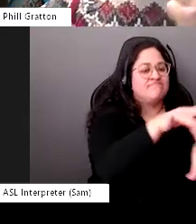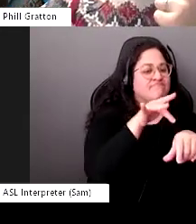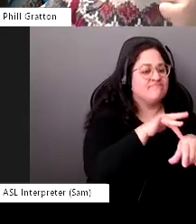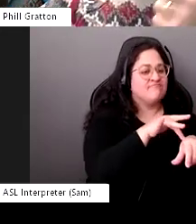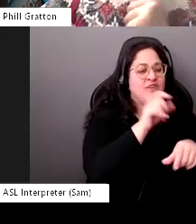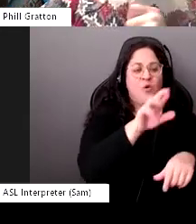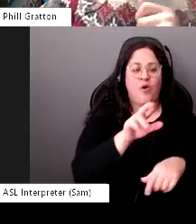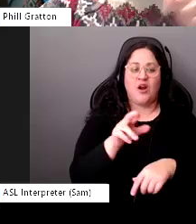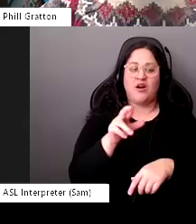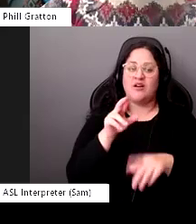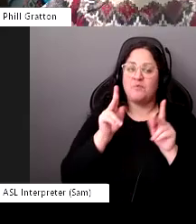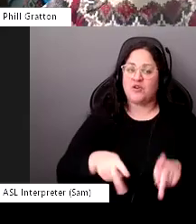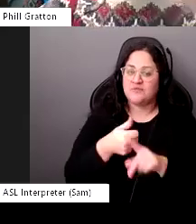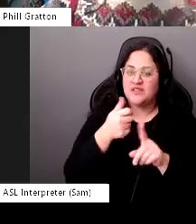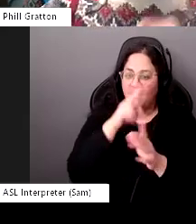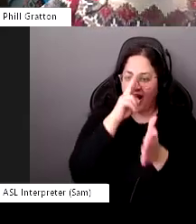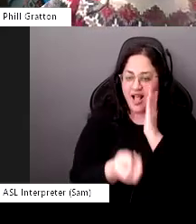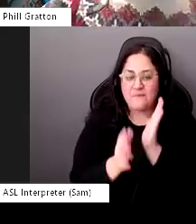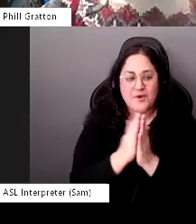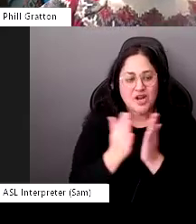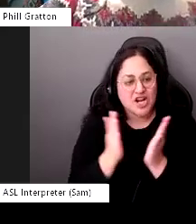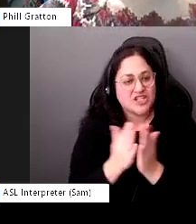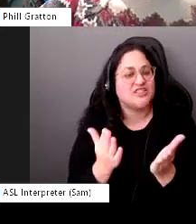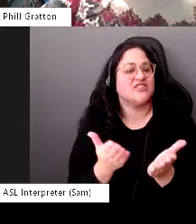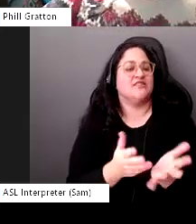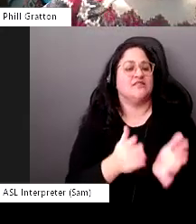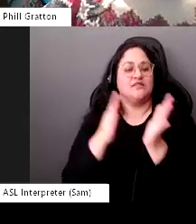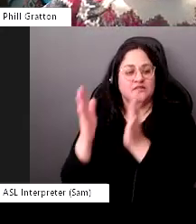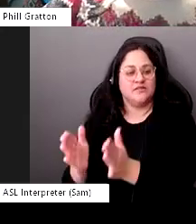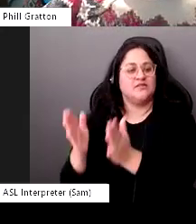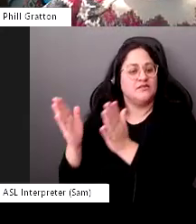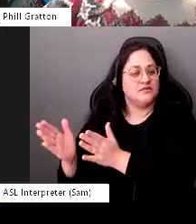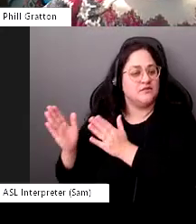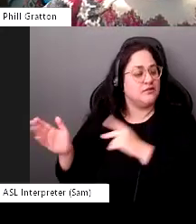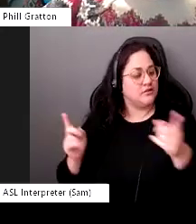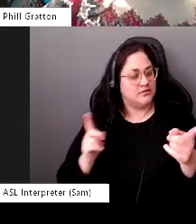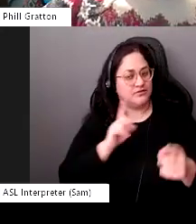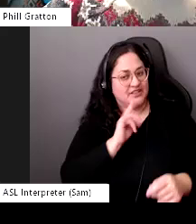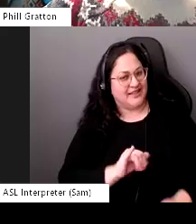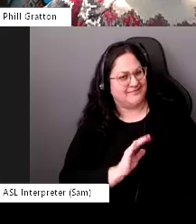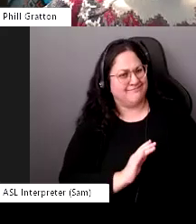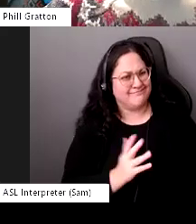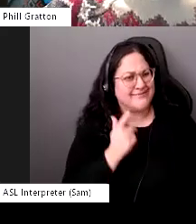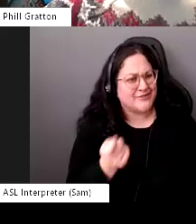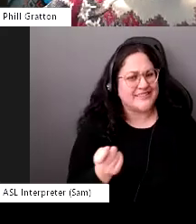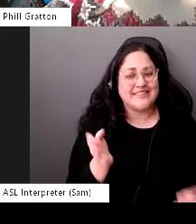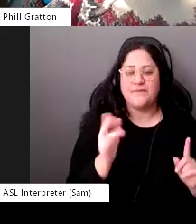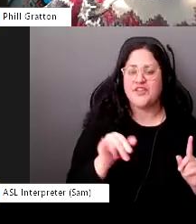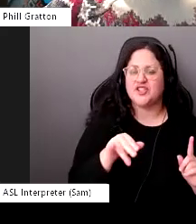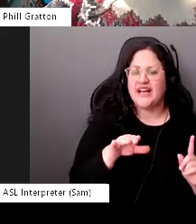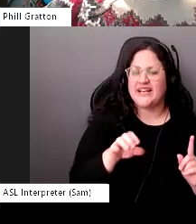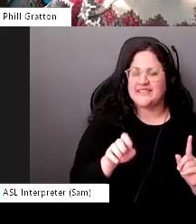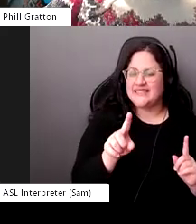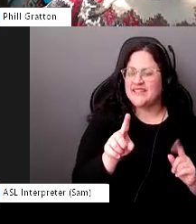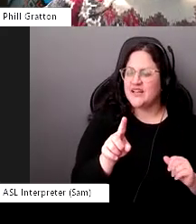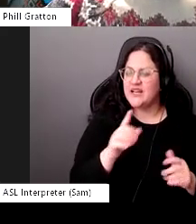very quickly 10 messages that you can copy into 10 different That's cards. great. Actually, a couple more interesting things. Back on the translation one, people had a couple of